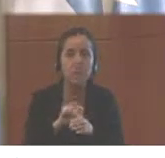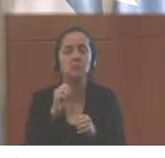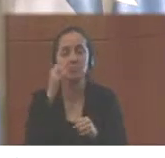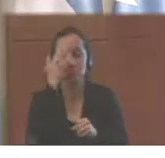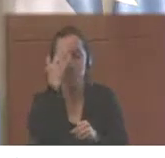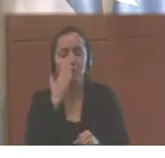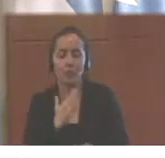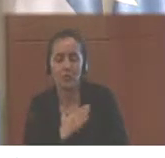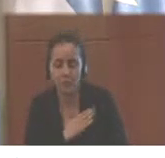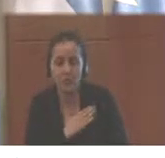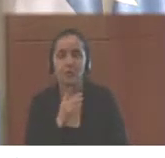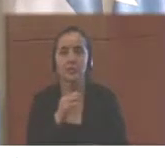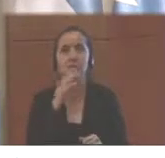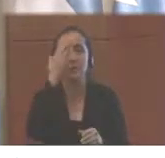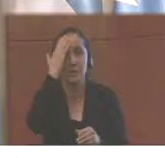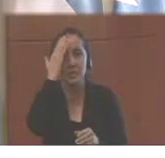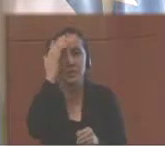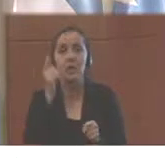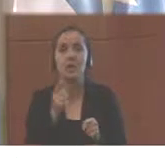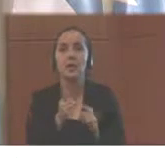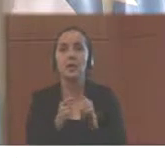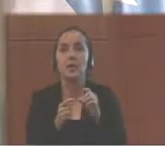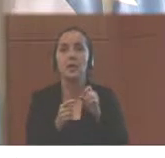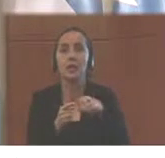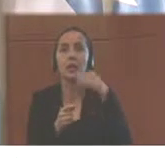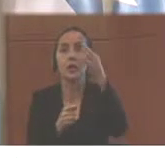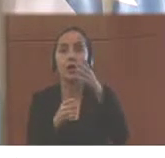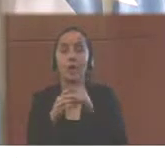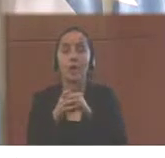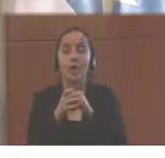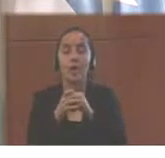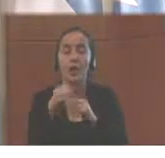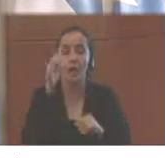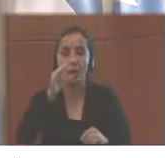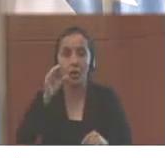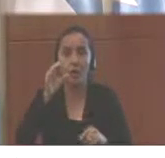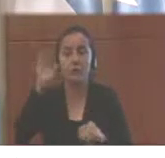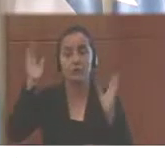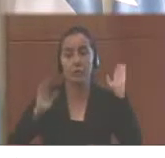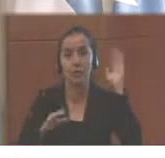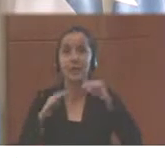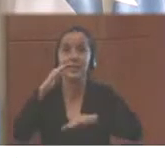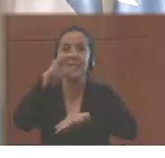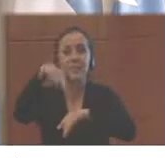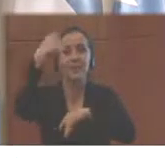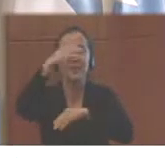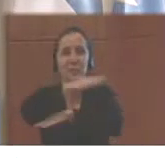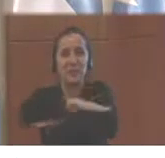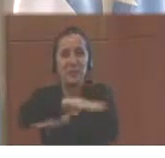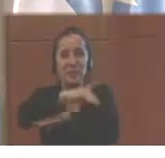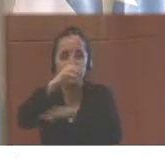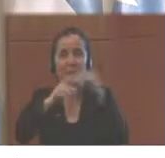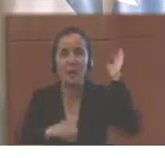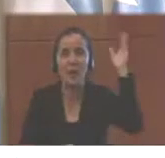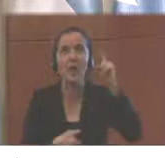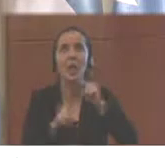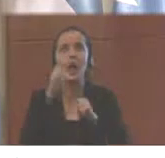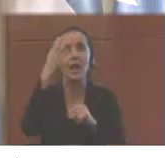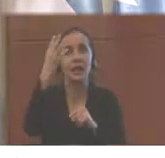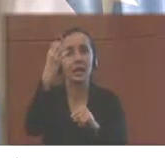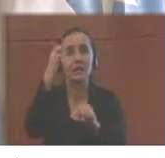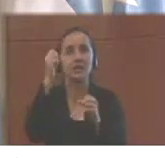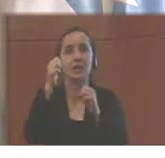area of risk management, we trust and we expect that for the global conference on disaster